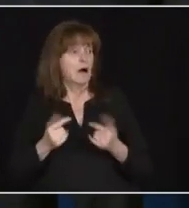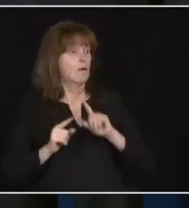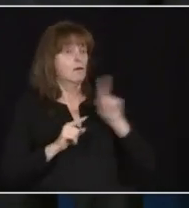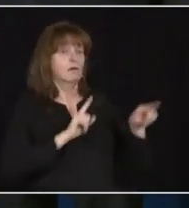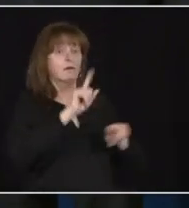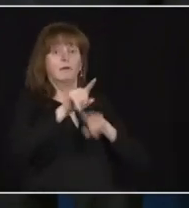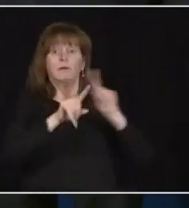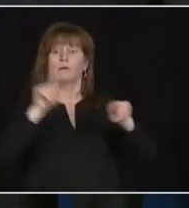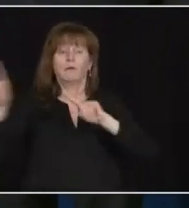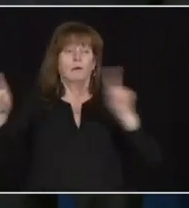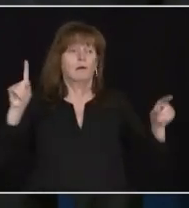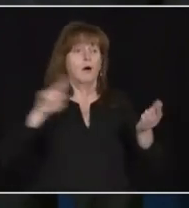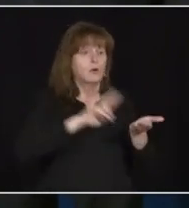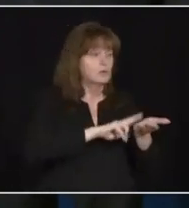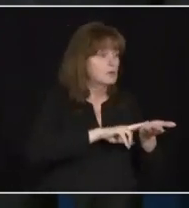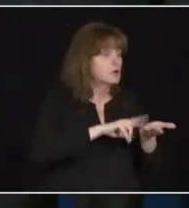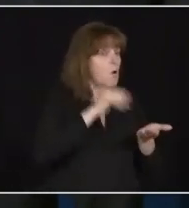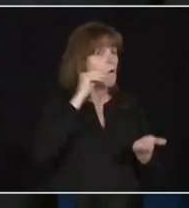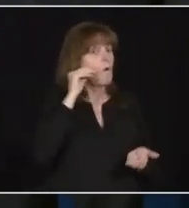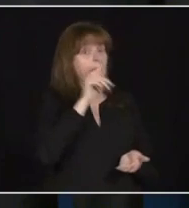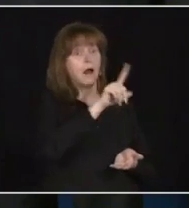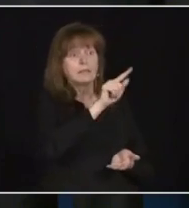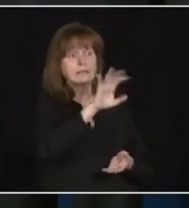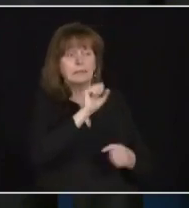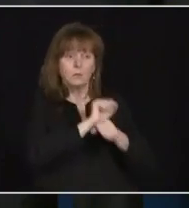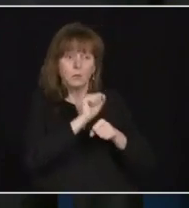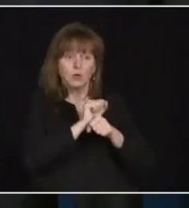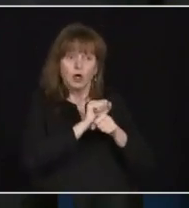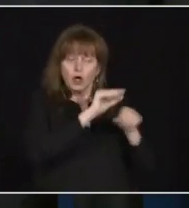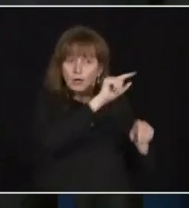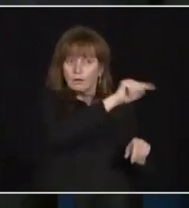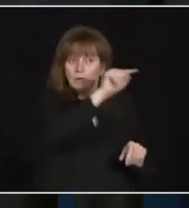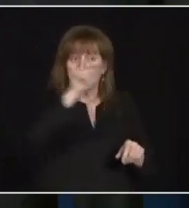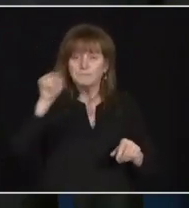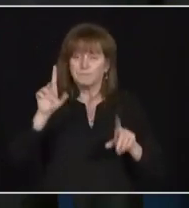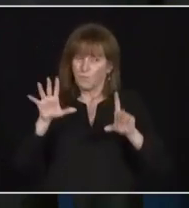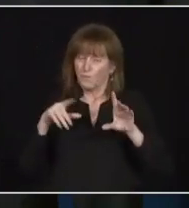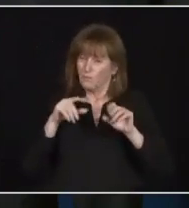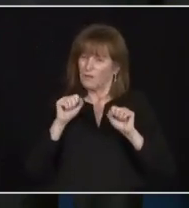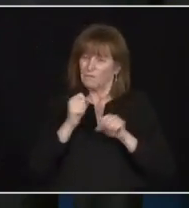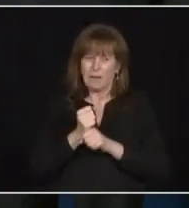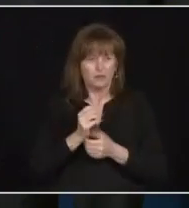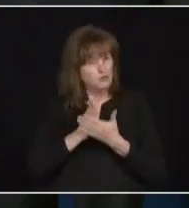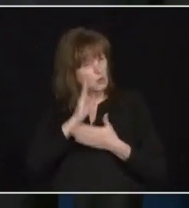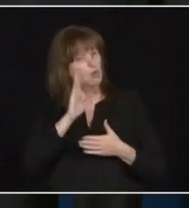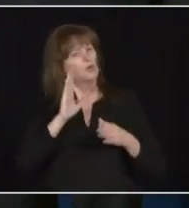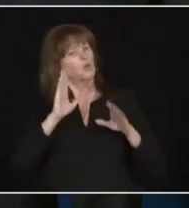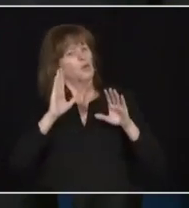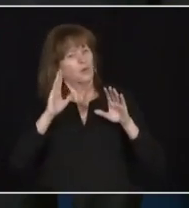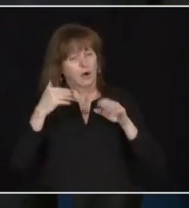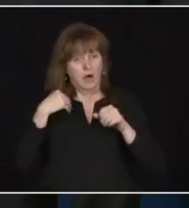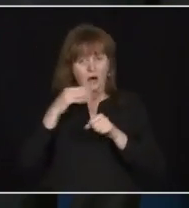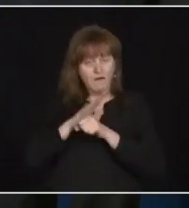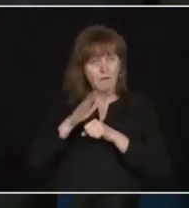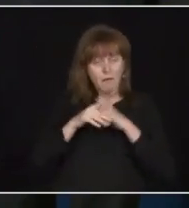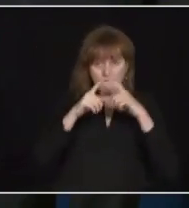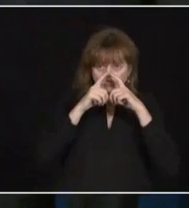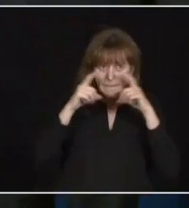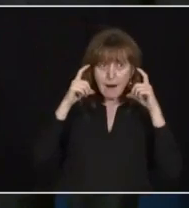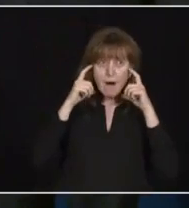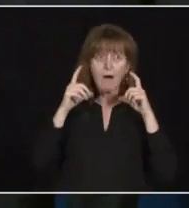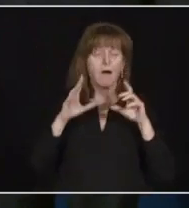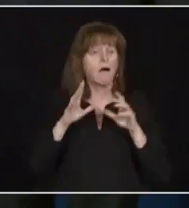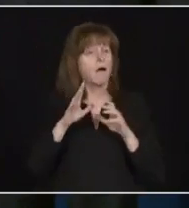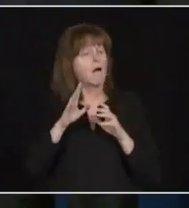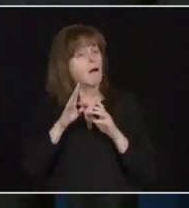care homes right now. They also need to have their own supply of personal protective equipment so that they can conduct these